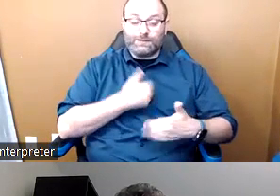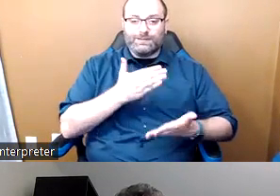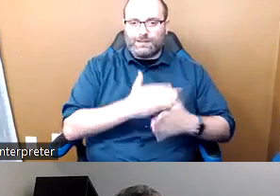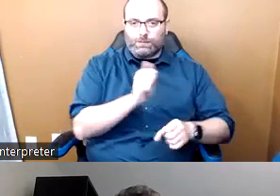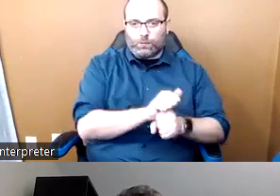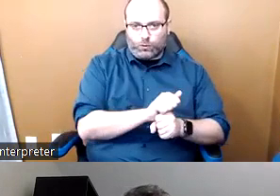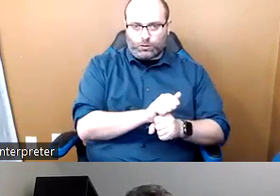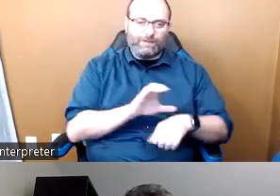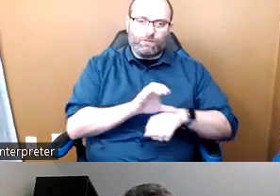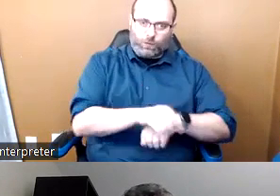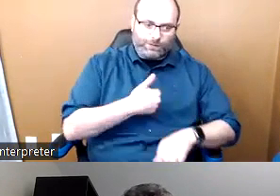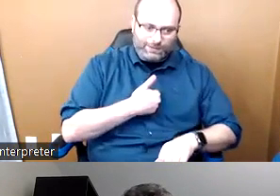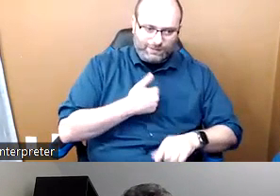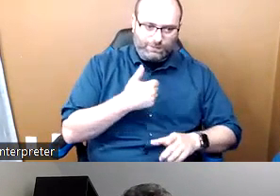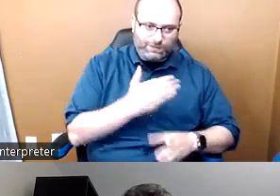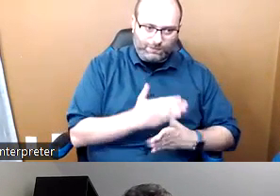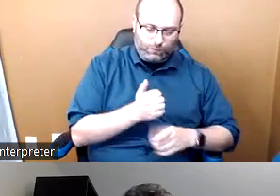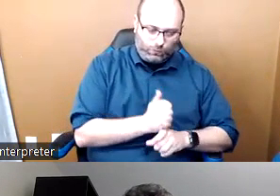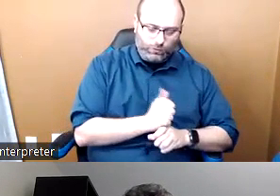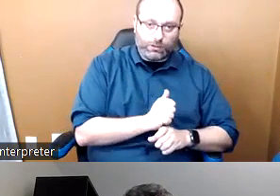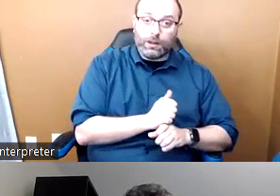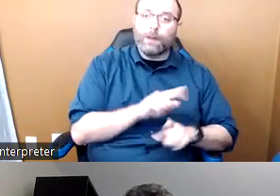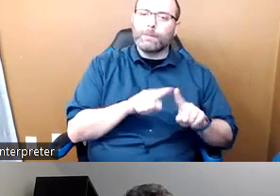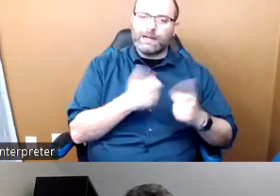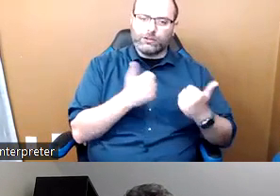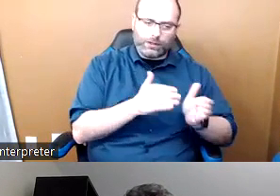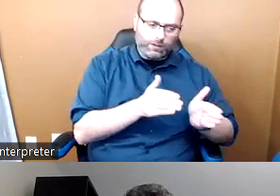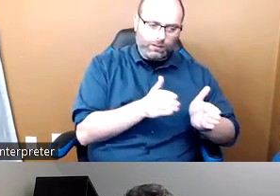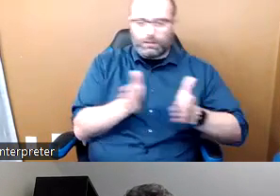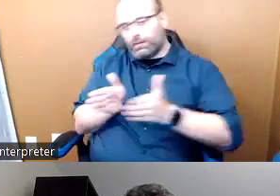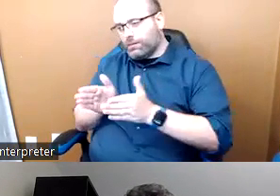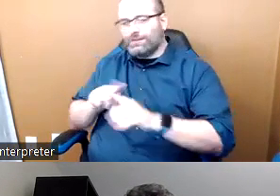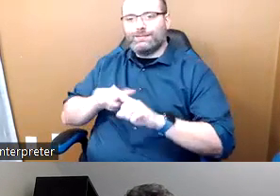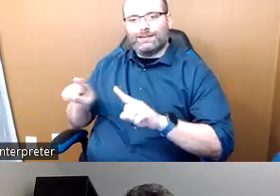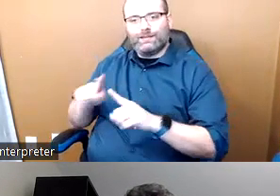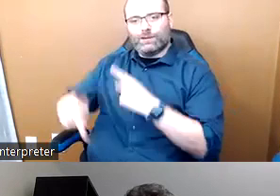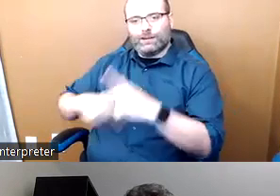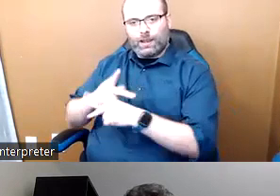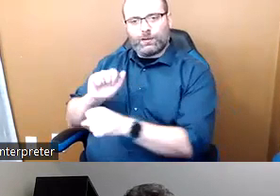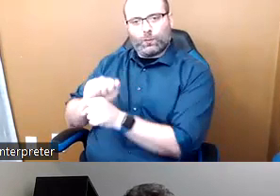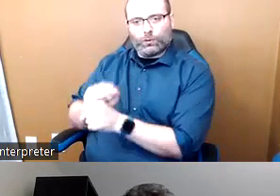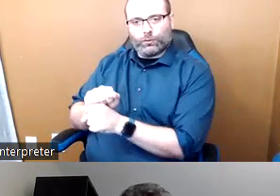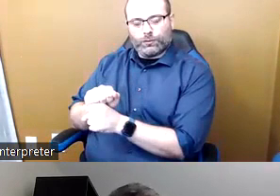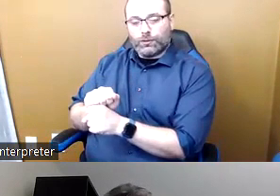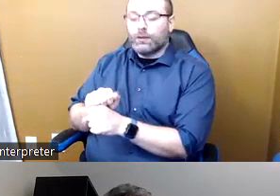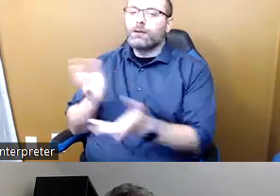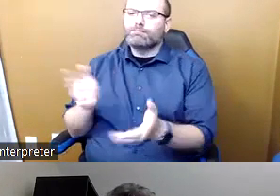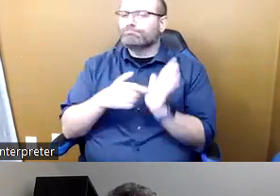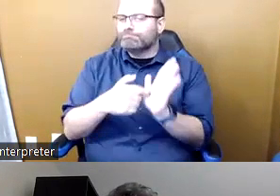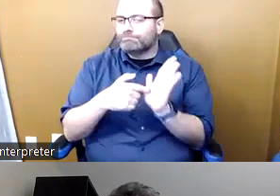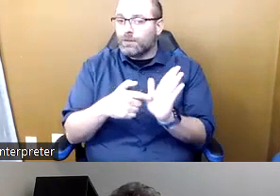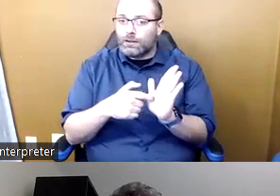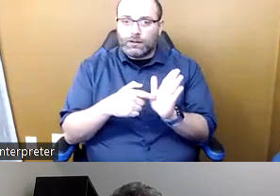forcibly. And I've started challenging myself to switch gears in what work I'm doing. So for example, if I'm